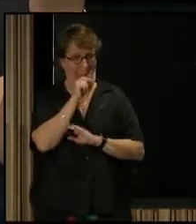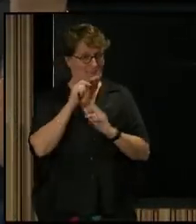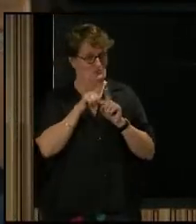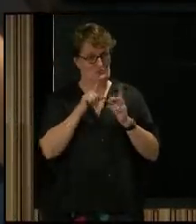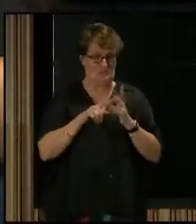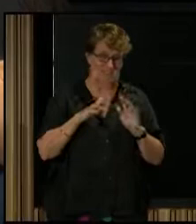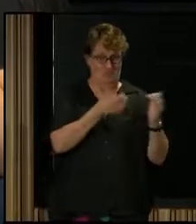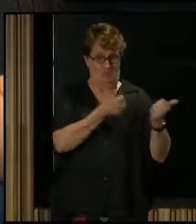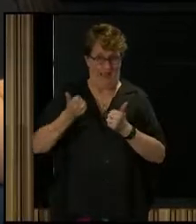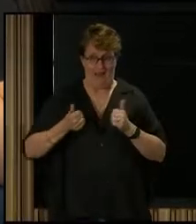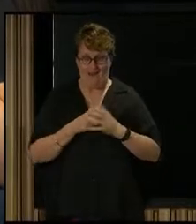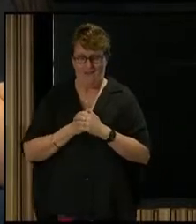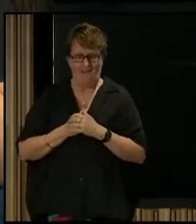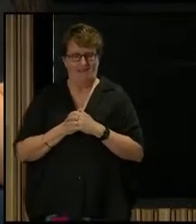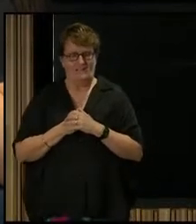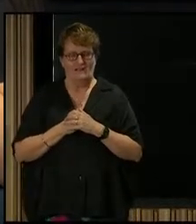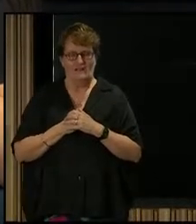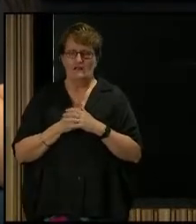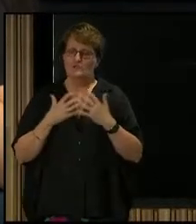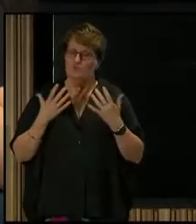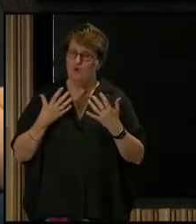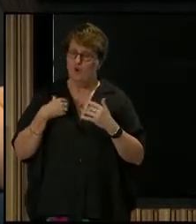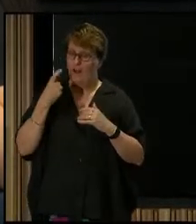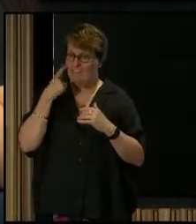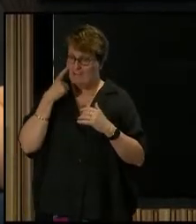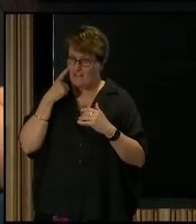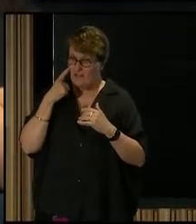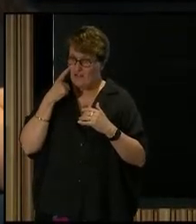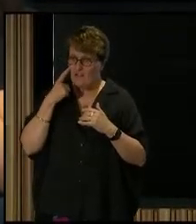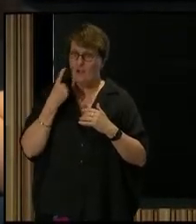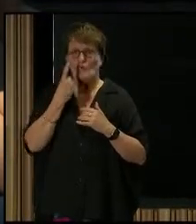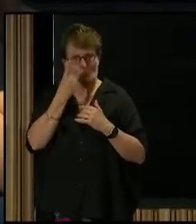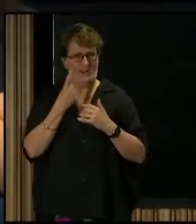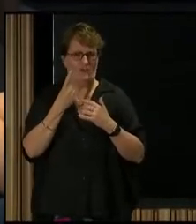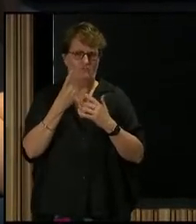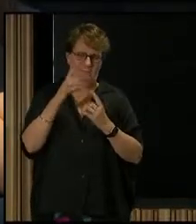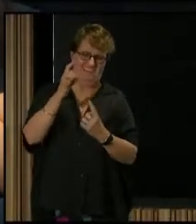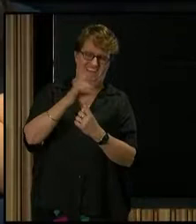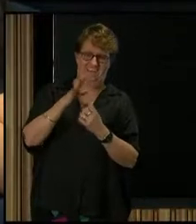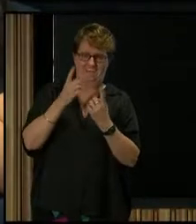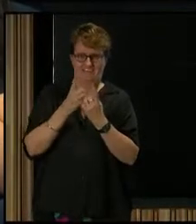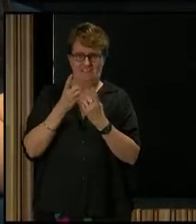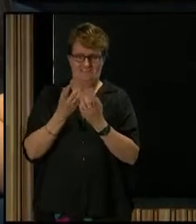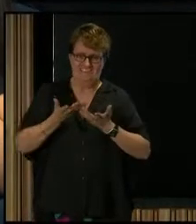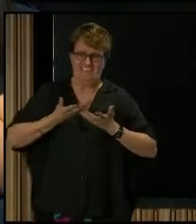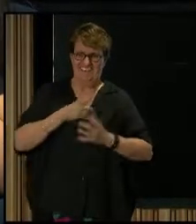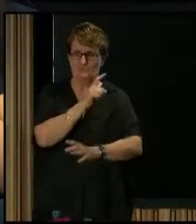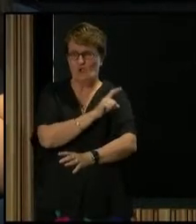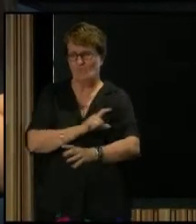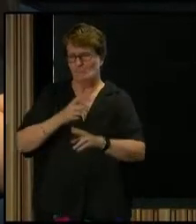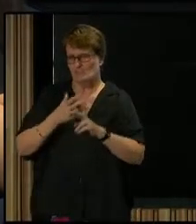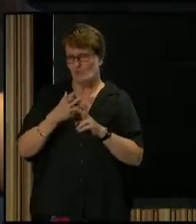more. And so I think that is one of the key things that gives me confidence for pub